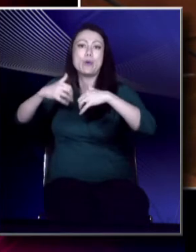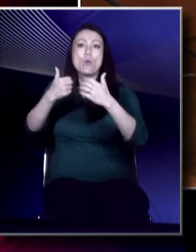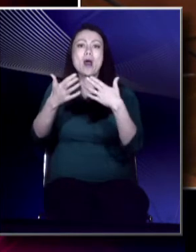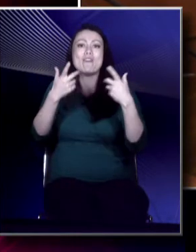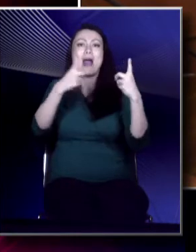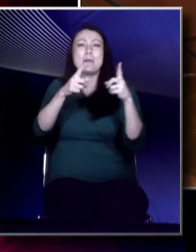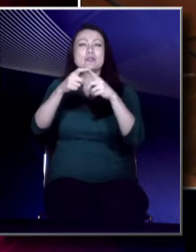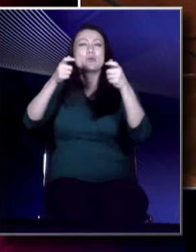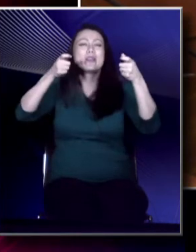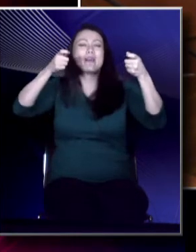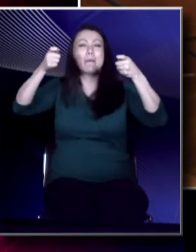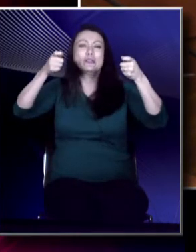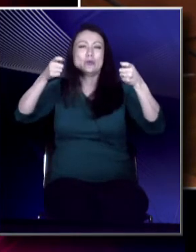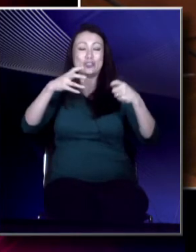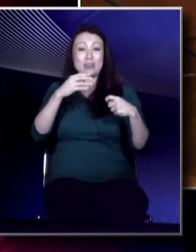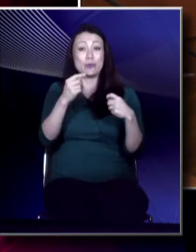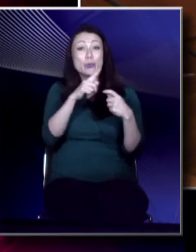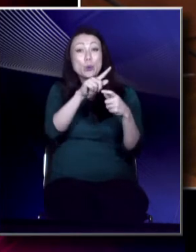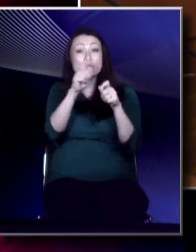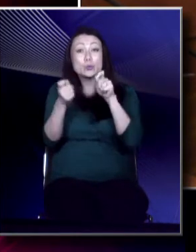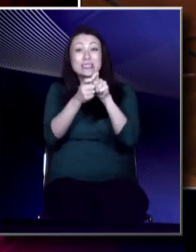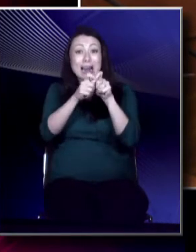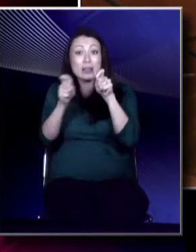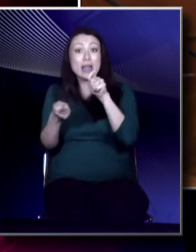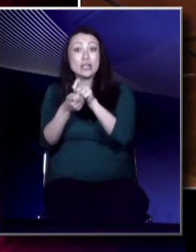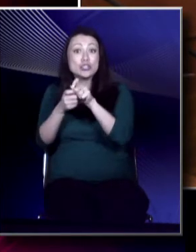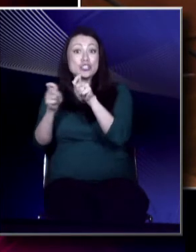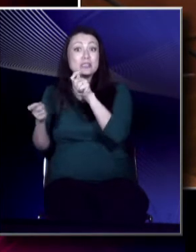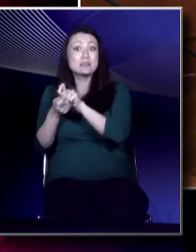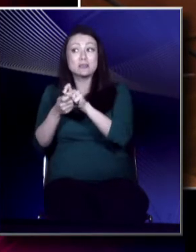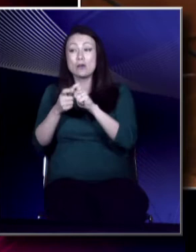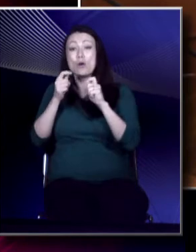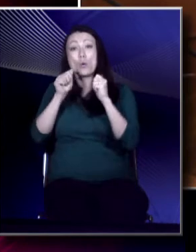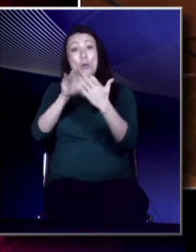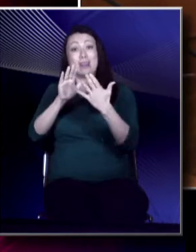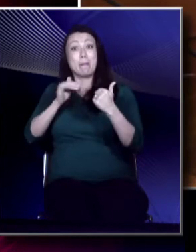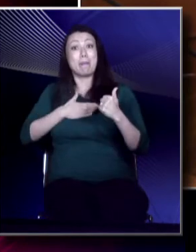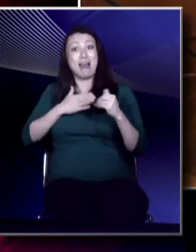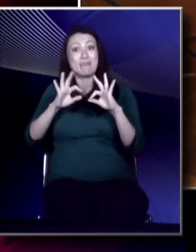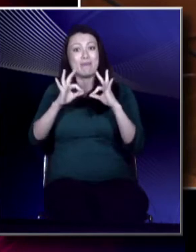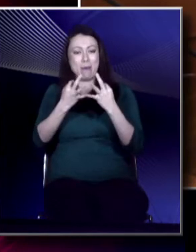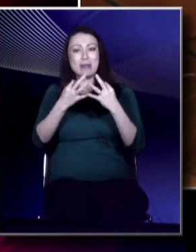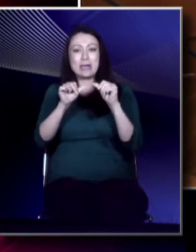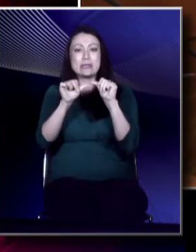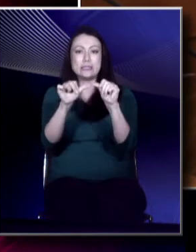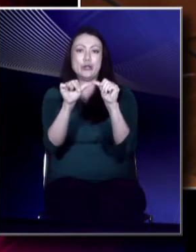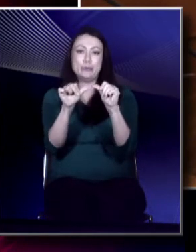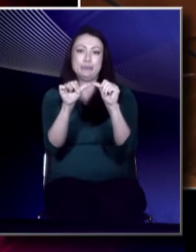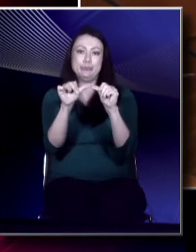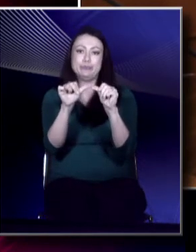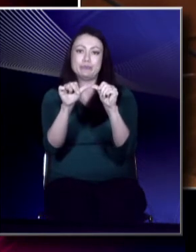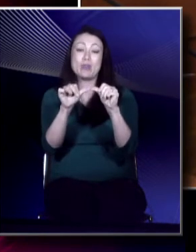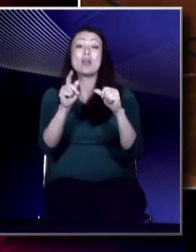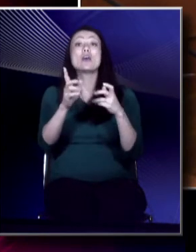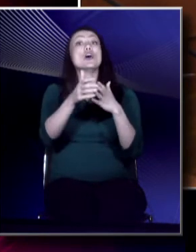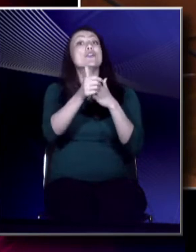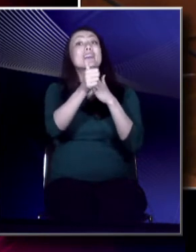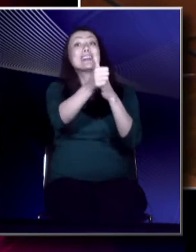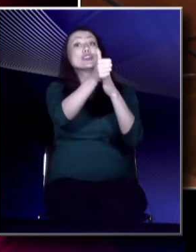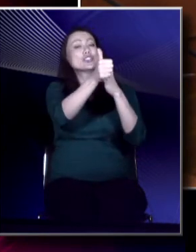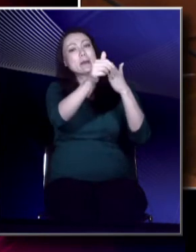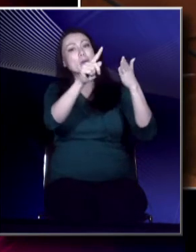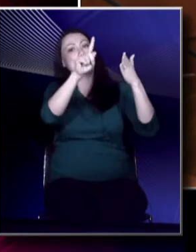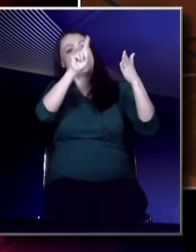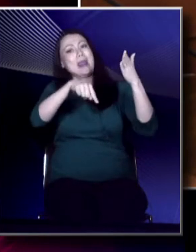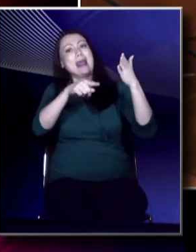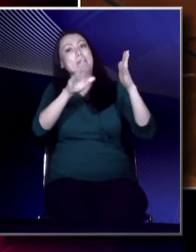these retaliation practices in dealing with our family continue. Leadership can't be great. You can't be great without it, and